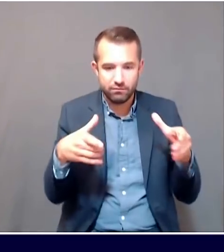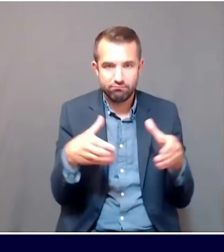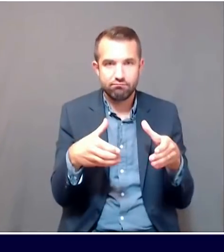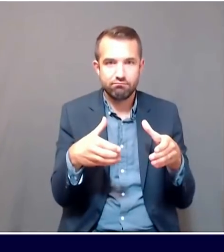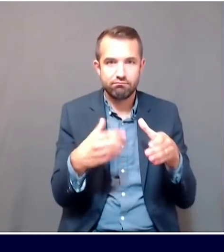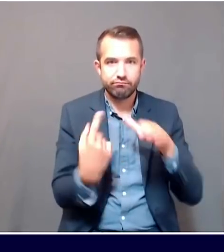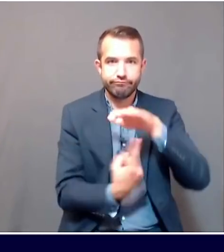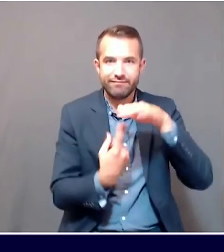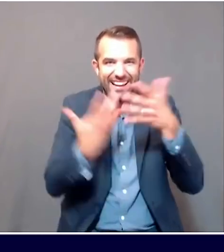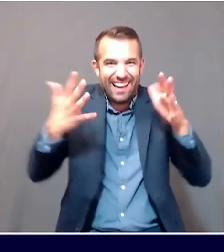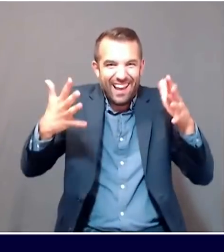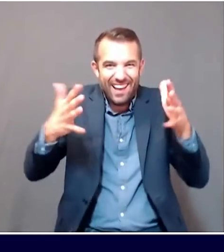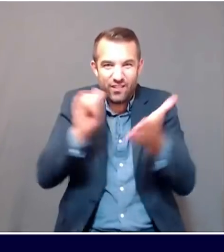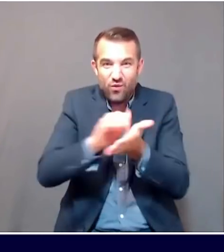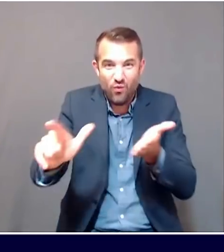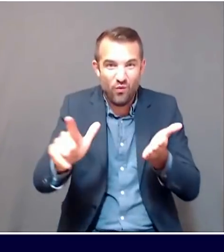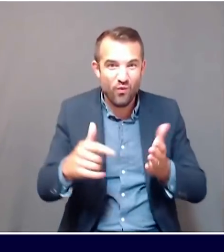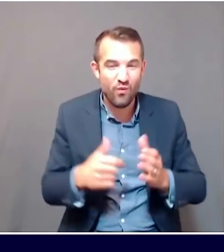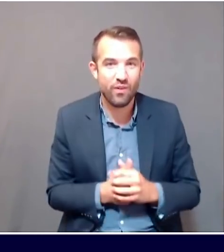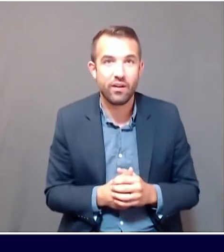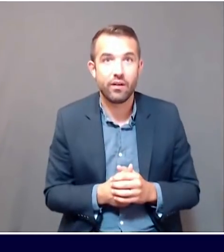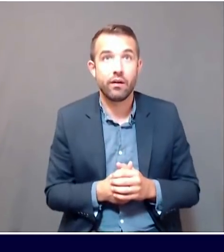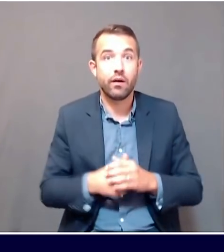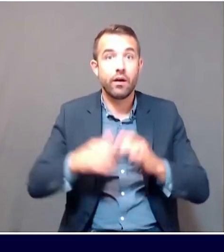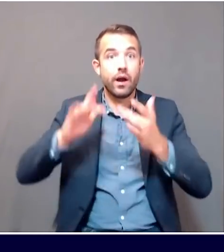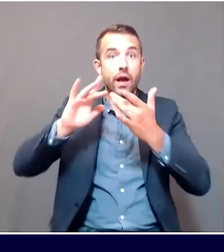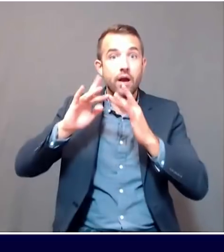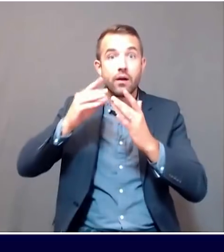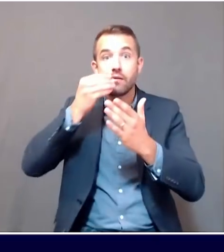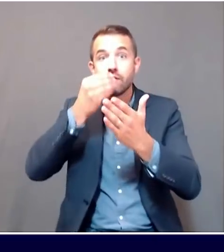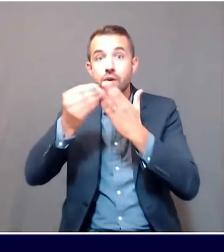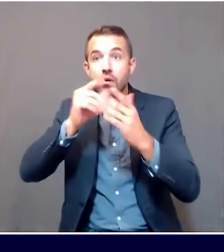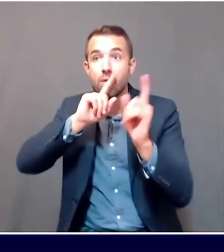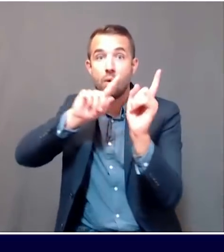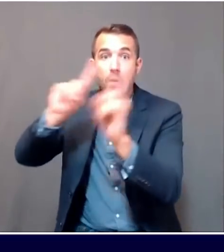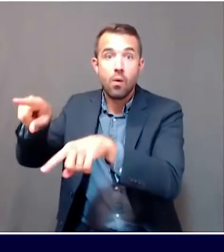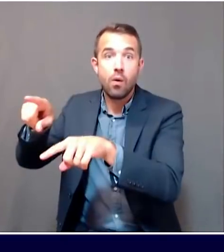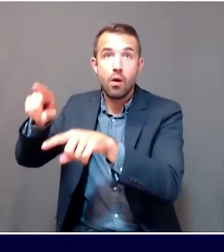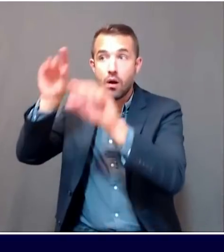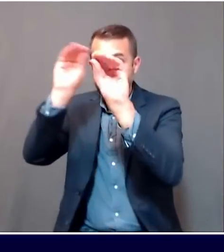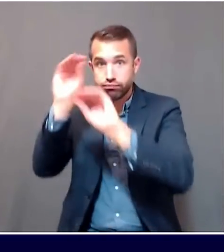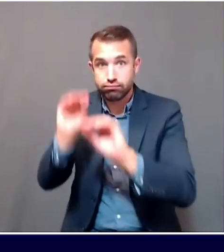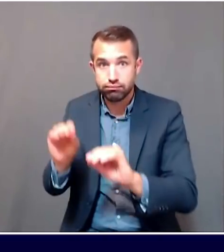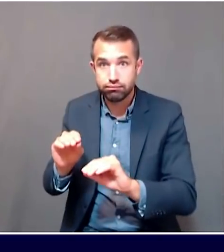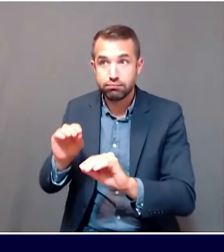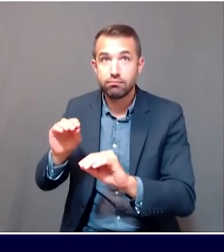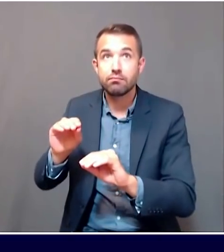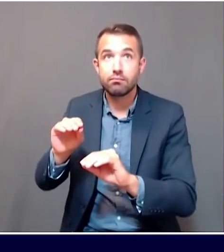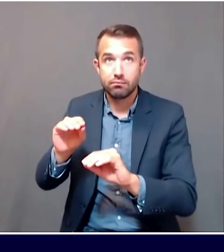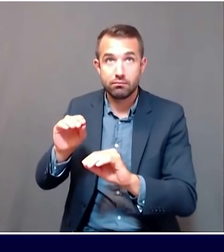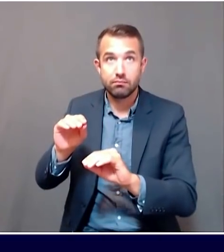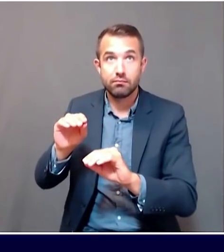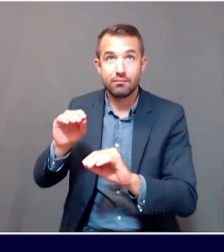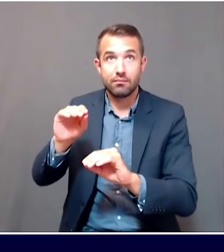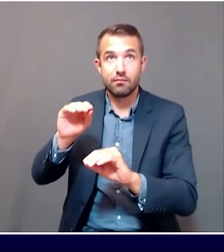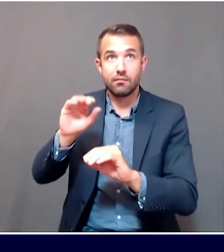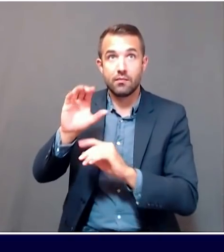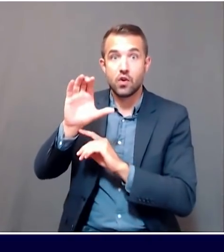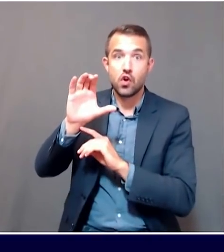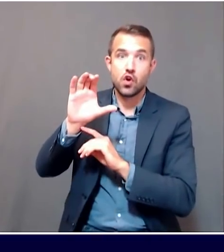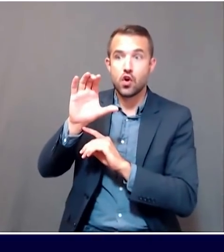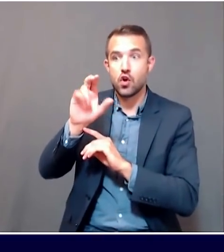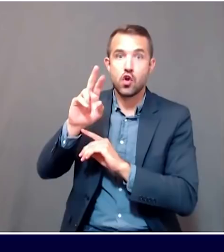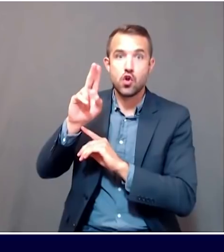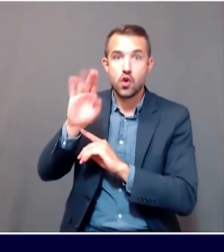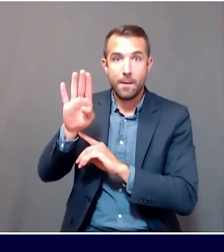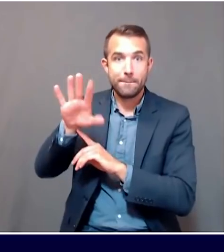could you say order your groceries online and have them pick it up, set them by the curb, and then wait until there's